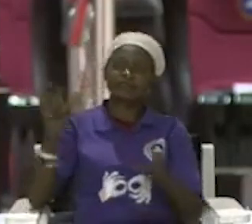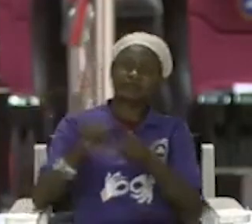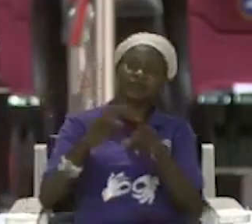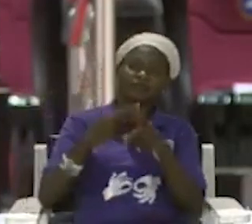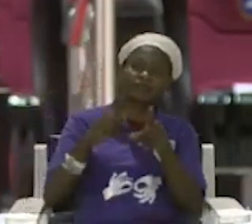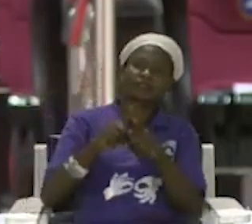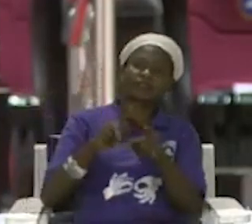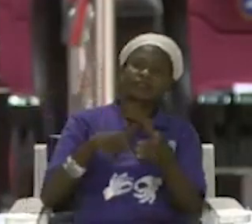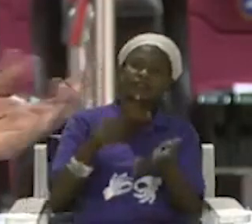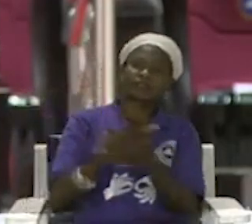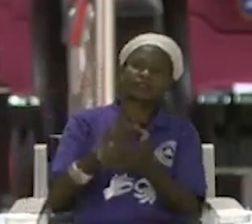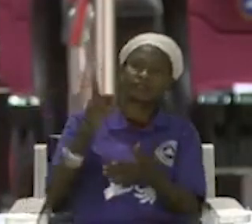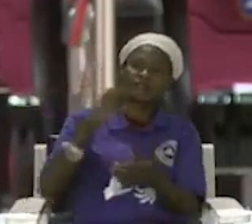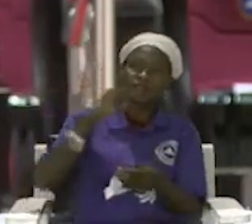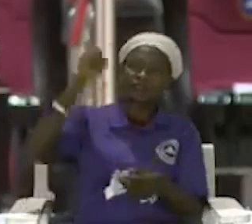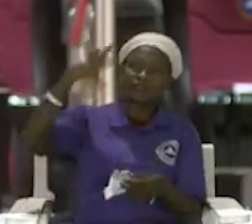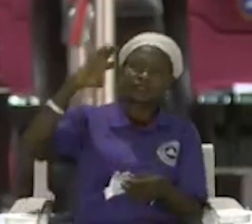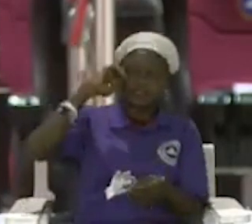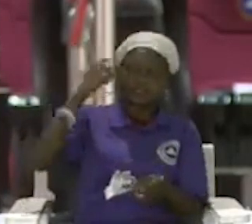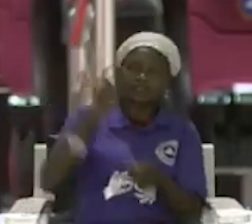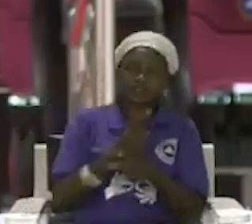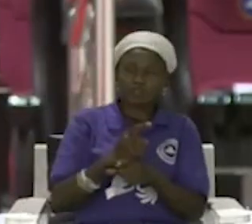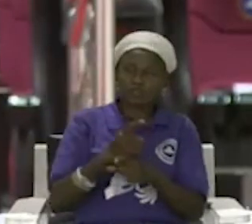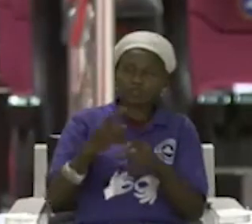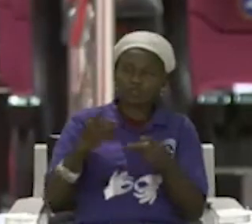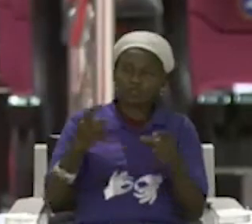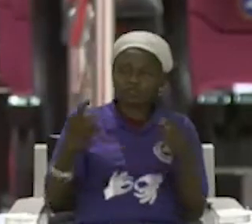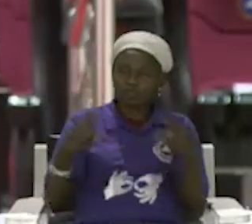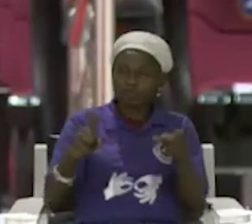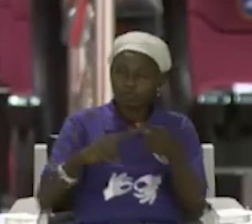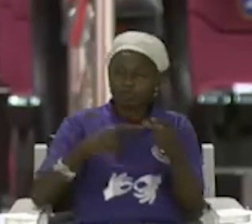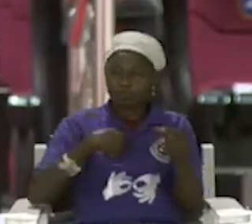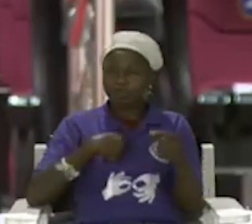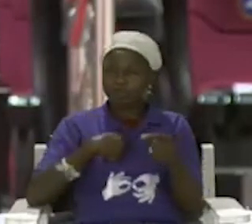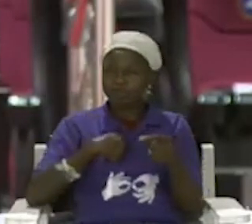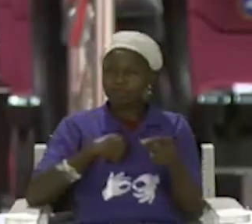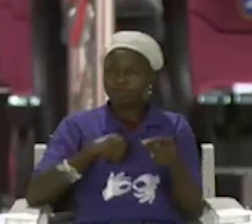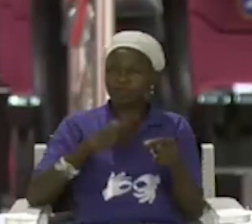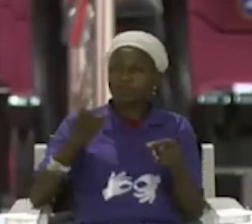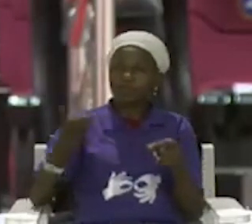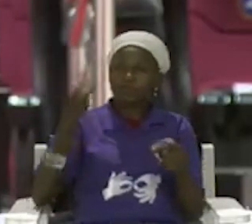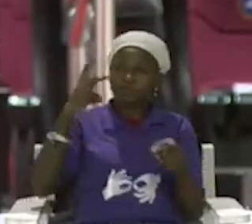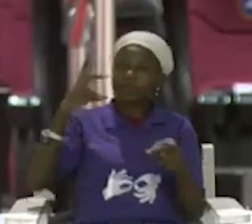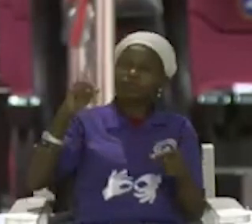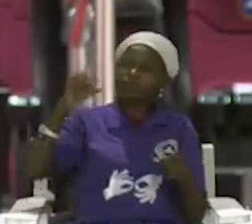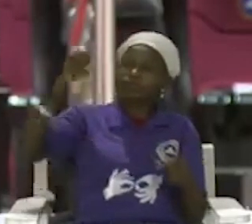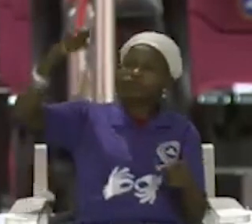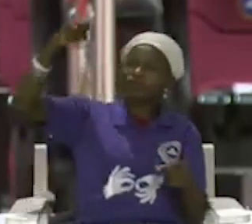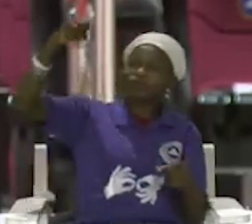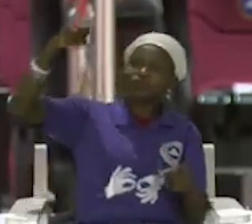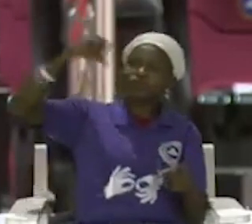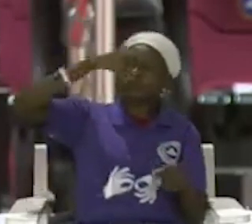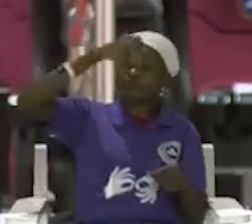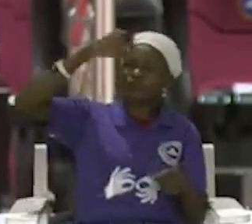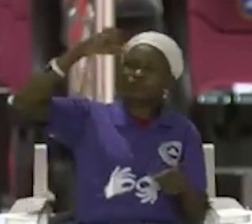to where there was light, it just occurred to me, there was no moon at this time of the